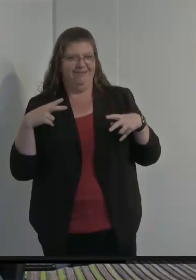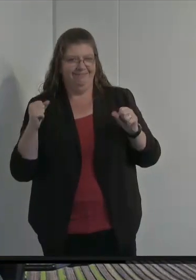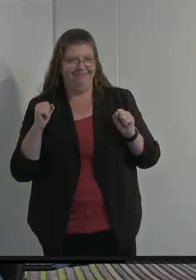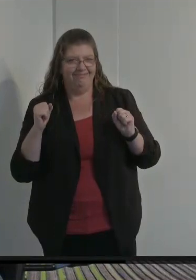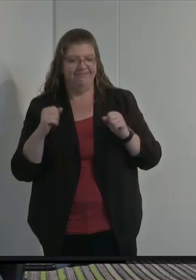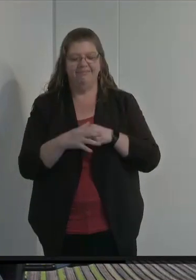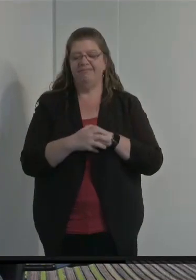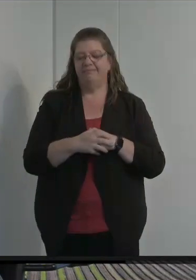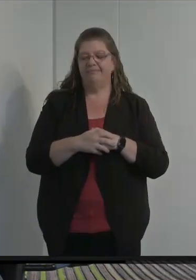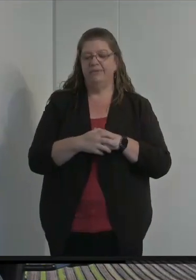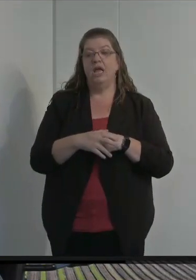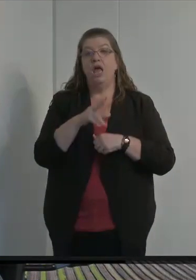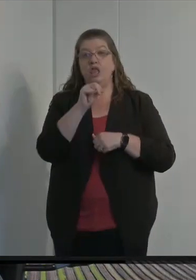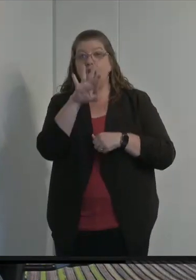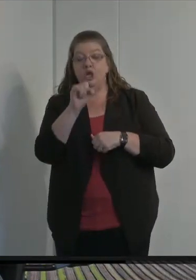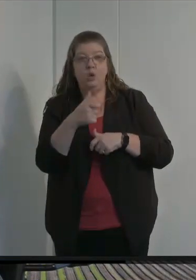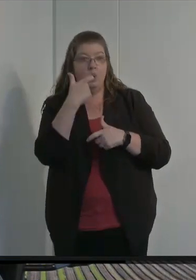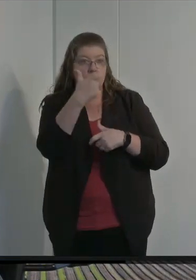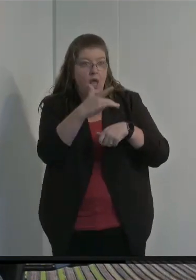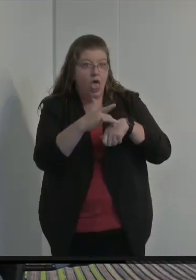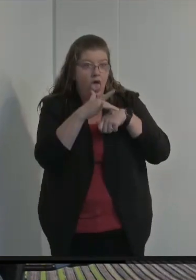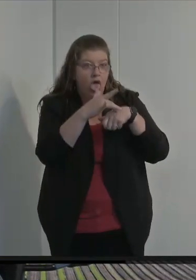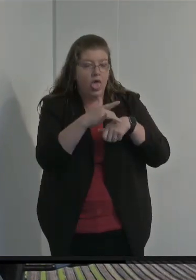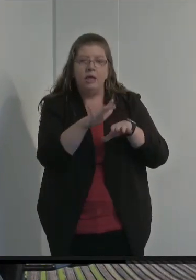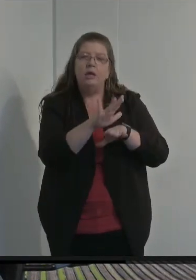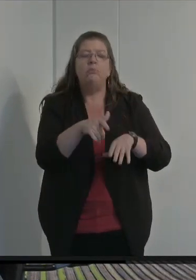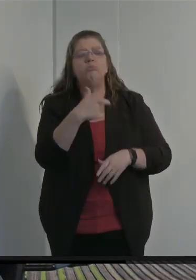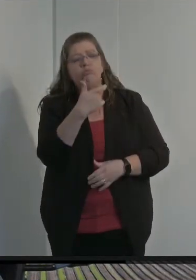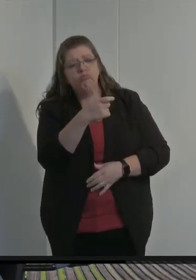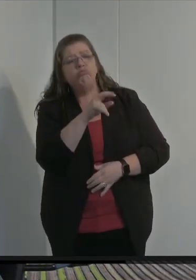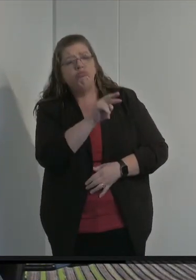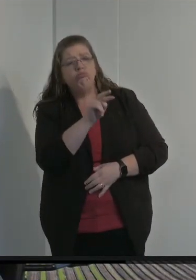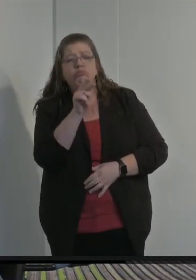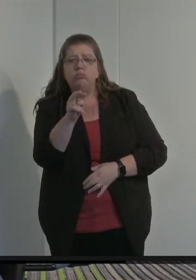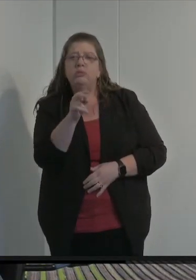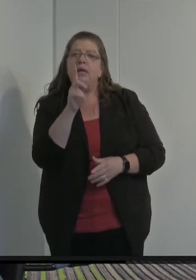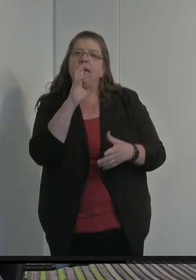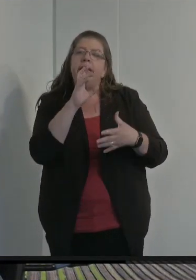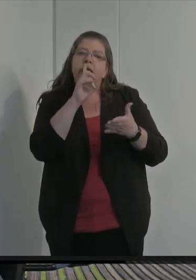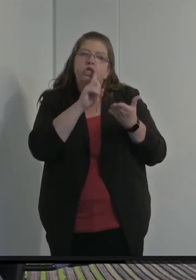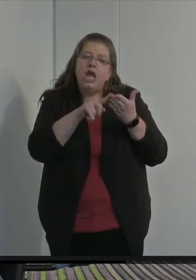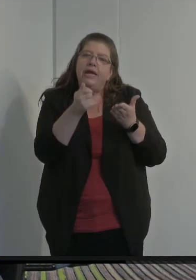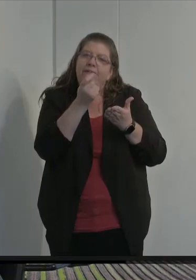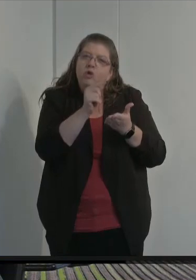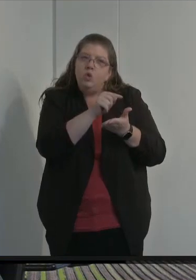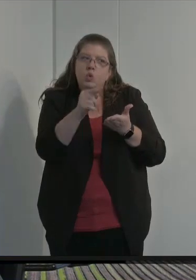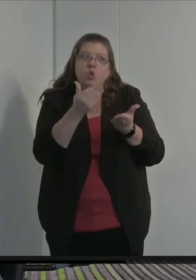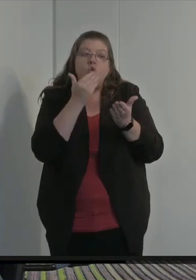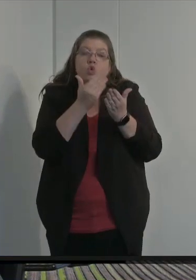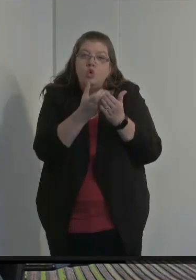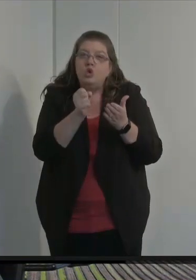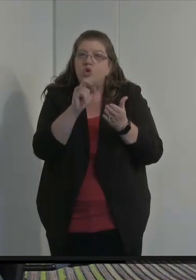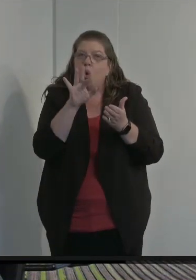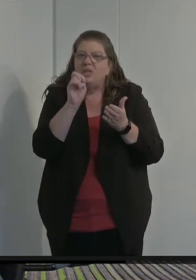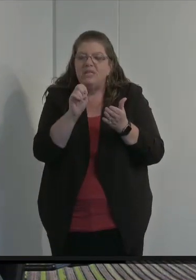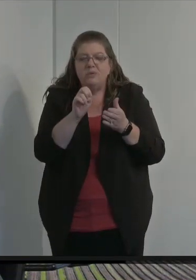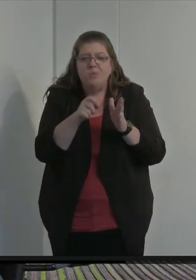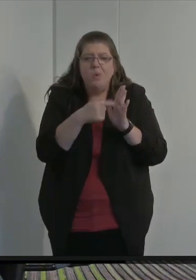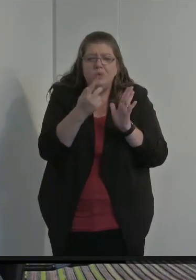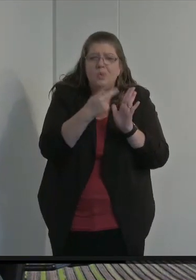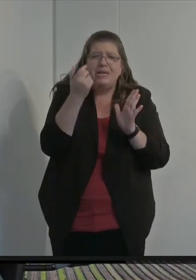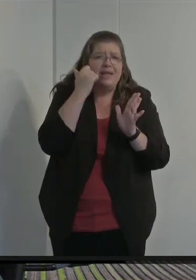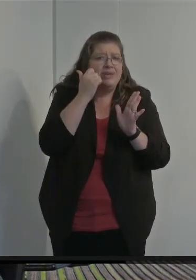Don't dwell on the news, but stay up to date. Check a couple of trustworthy sources just a couple times a day.